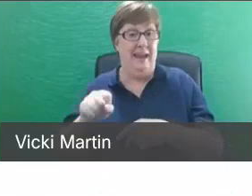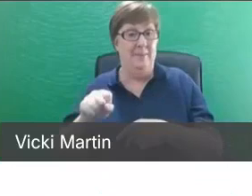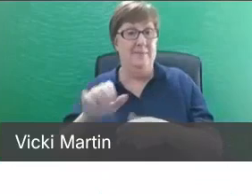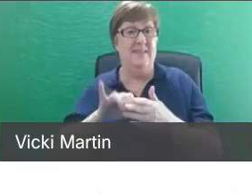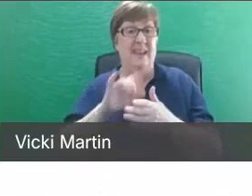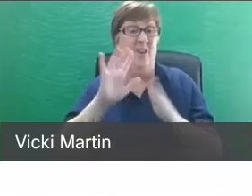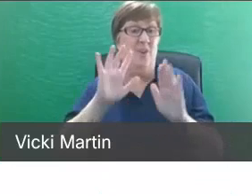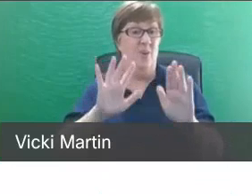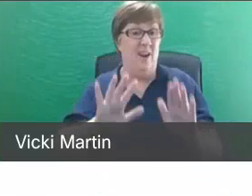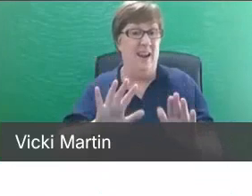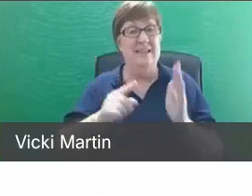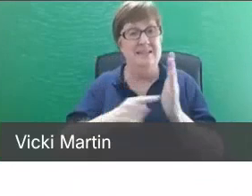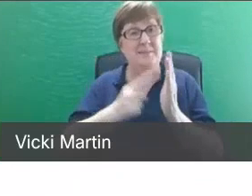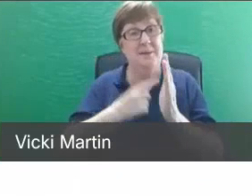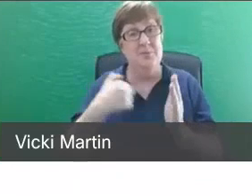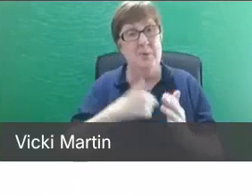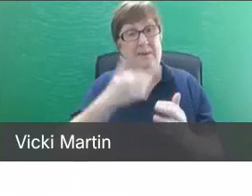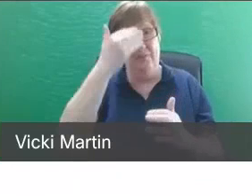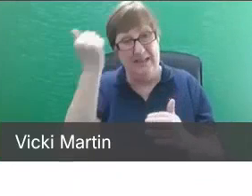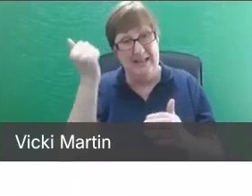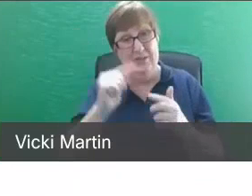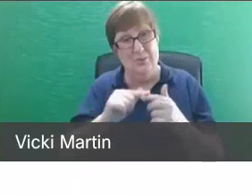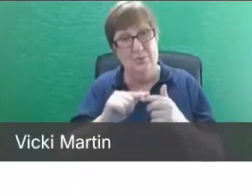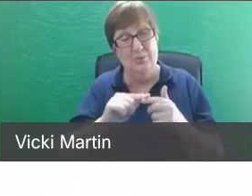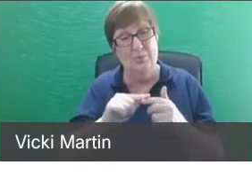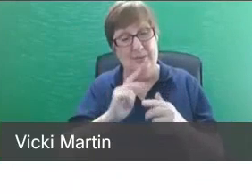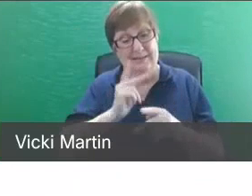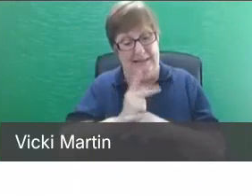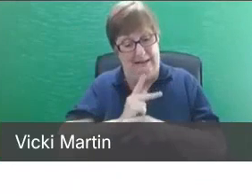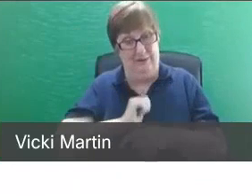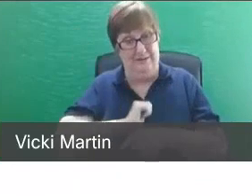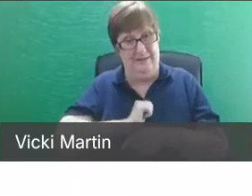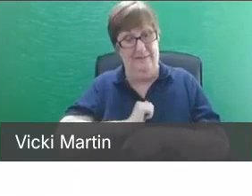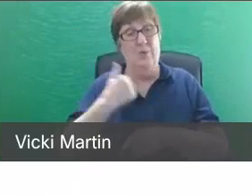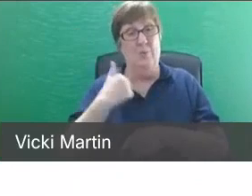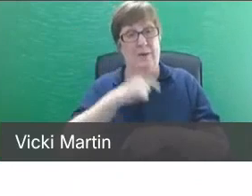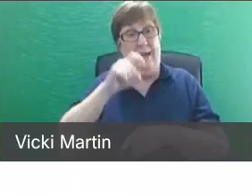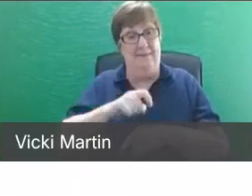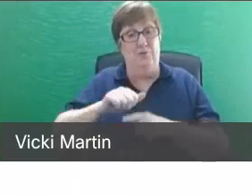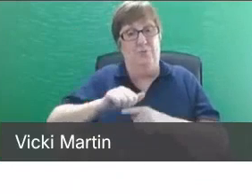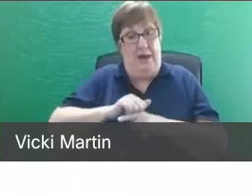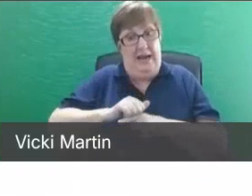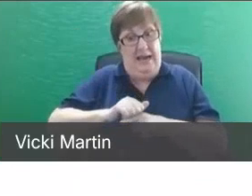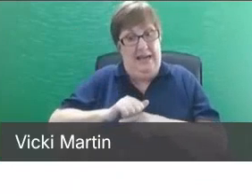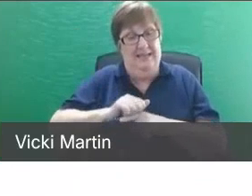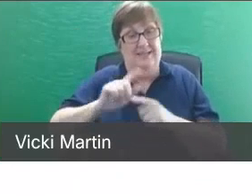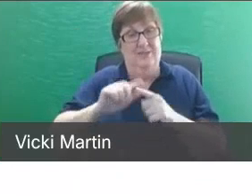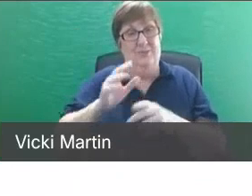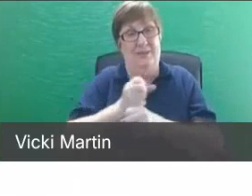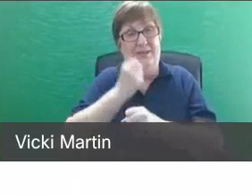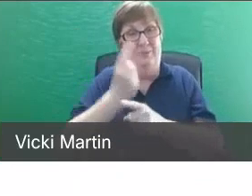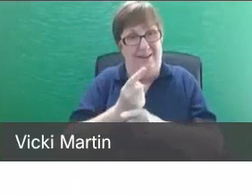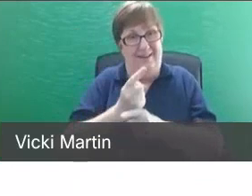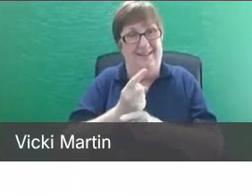because sometimes we forget to self-care. It's something that we have to practice to get it right. It's something we have to